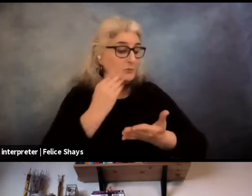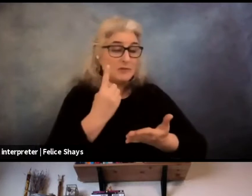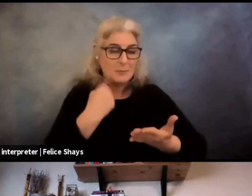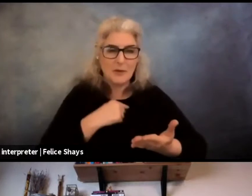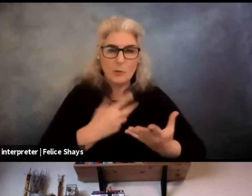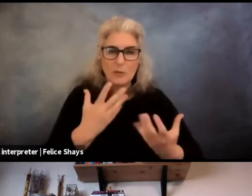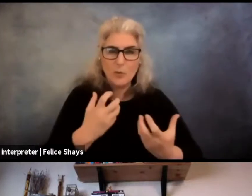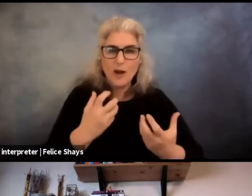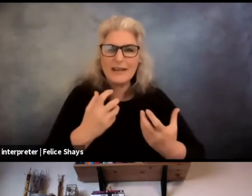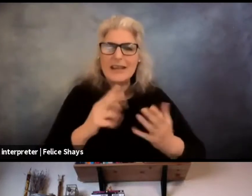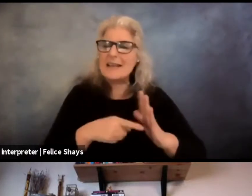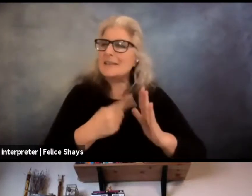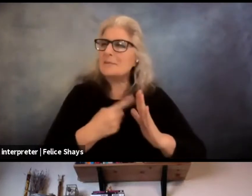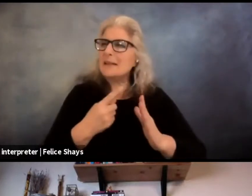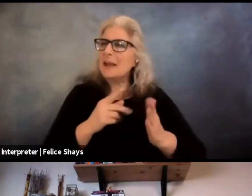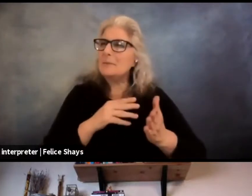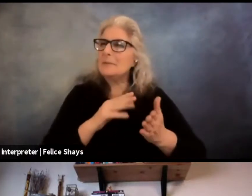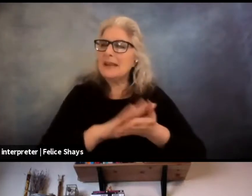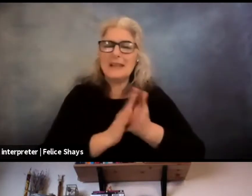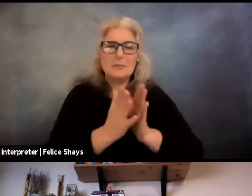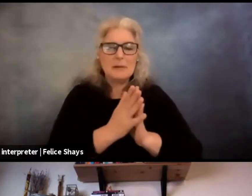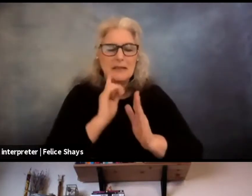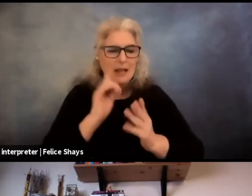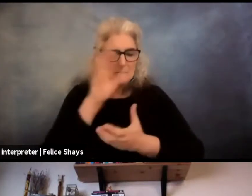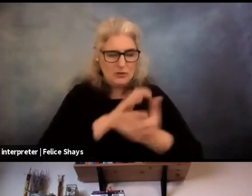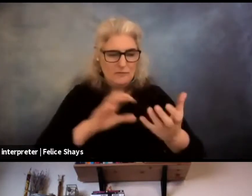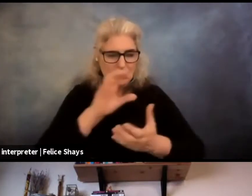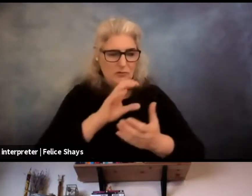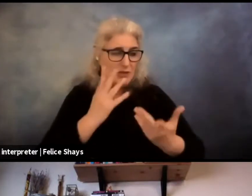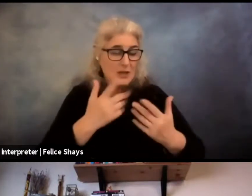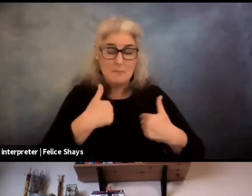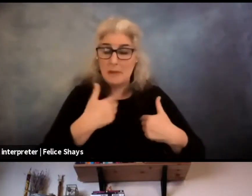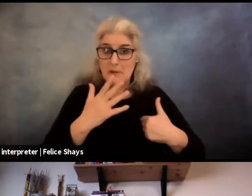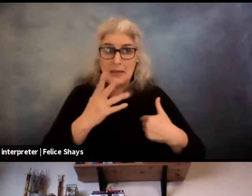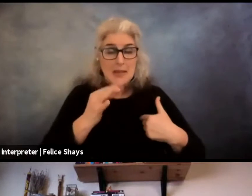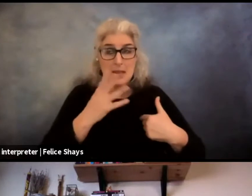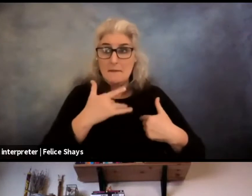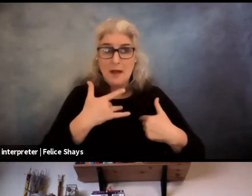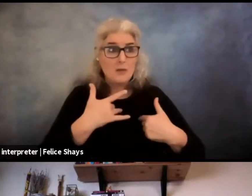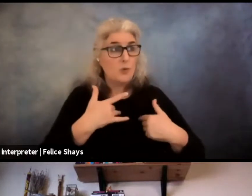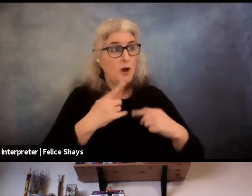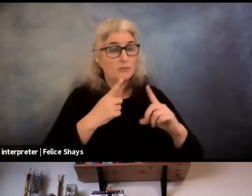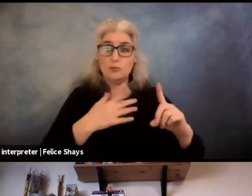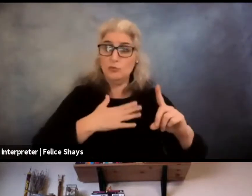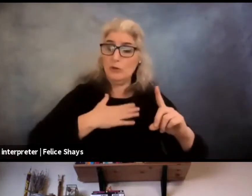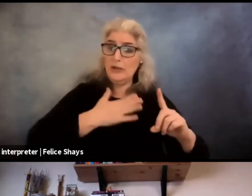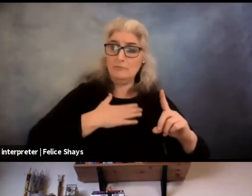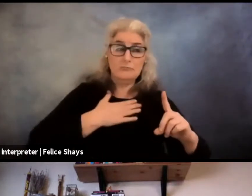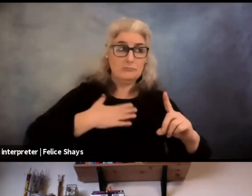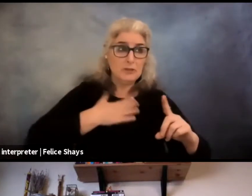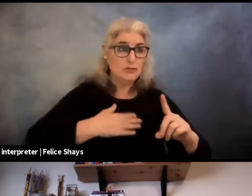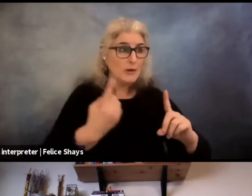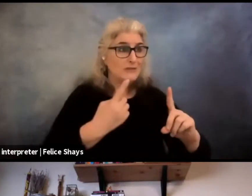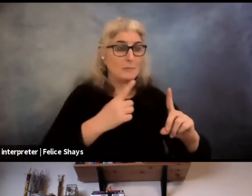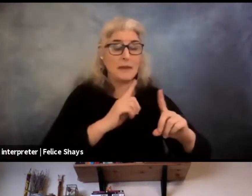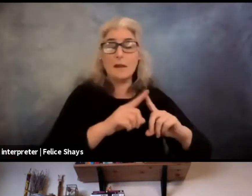don't mind that you're making money off of my data, okay. You know, if that's what I want to help you do, maybe it's not Facebook, it's some